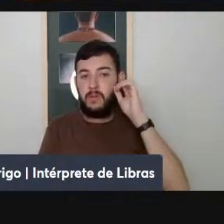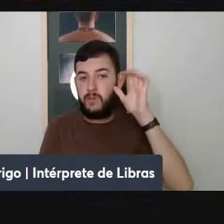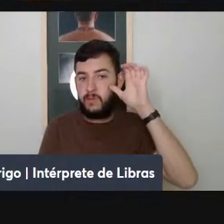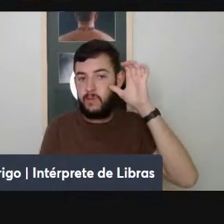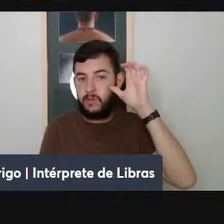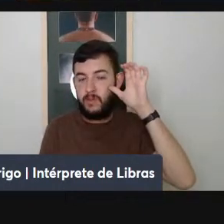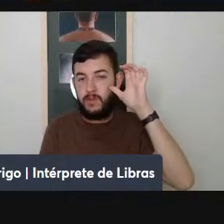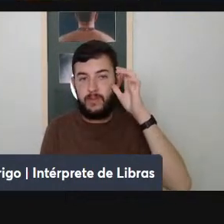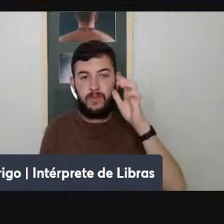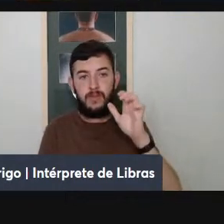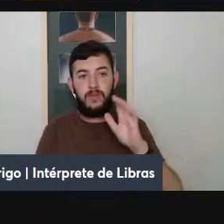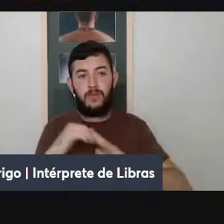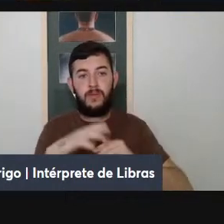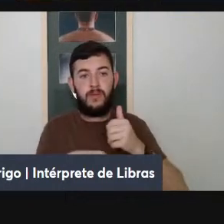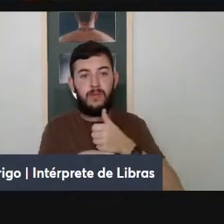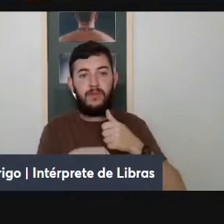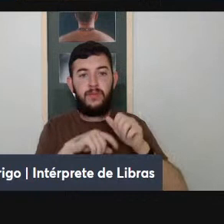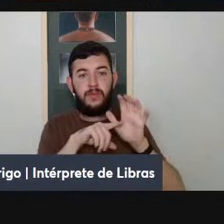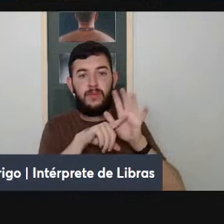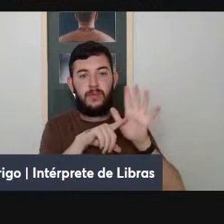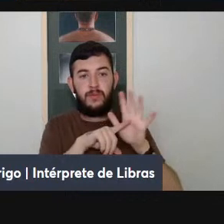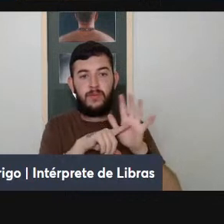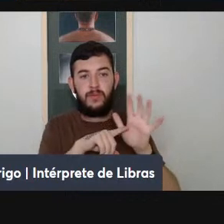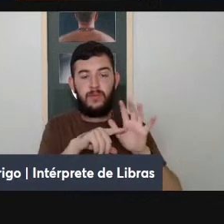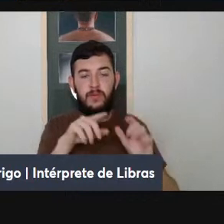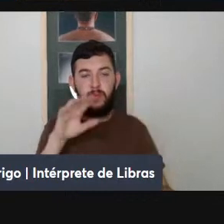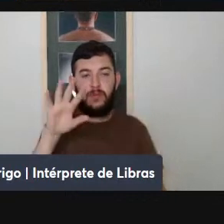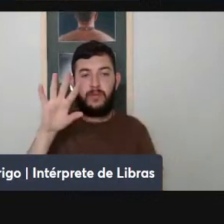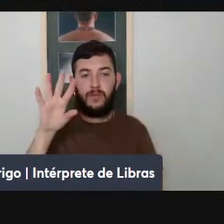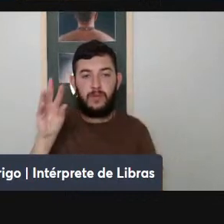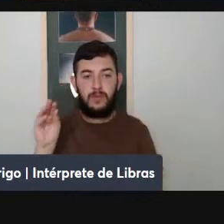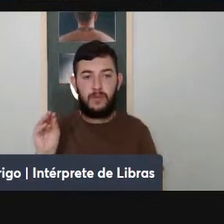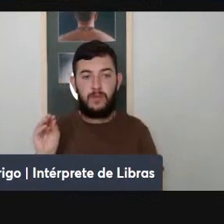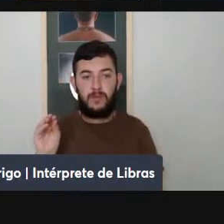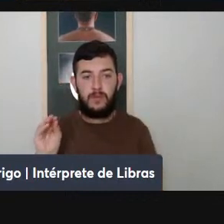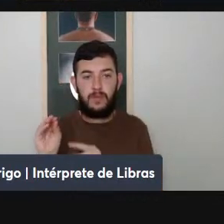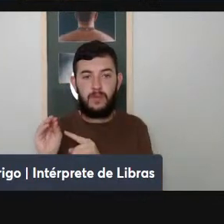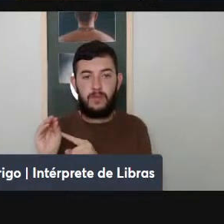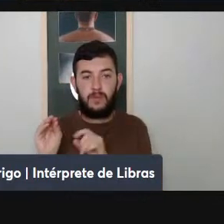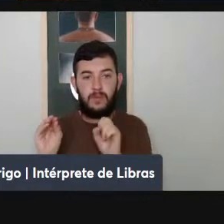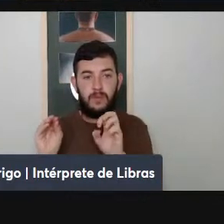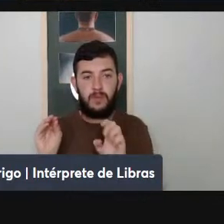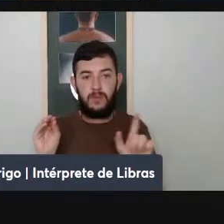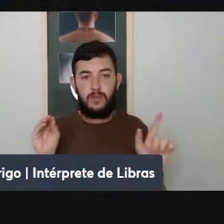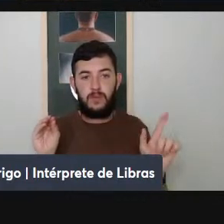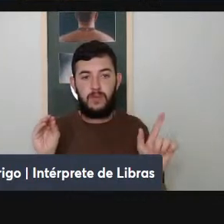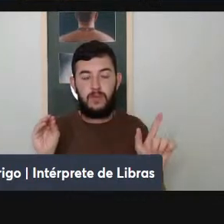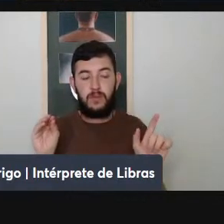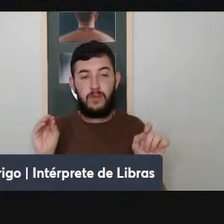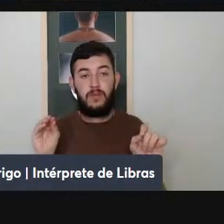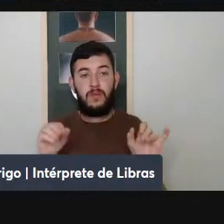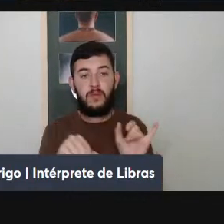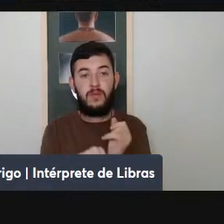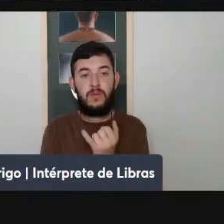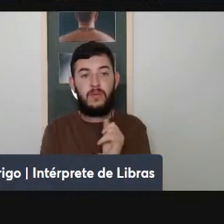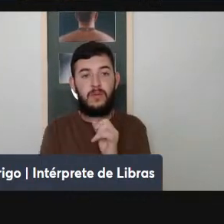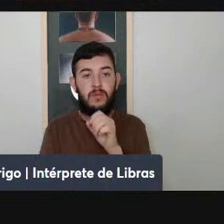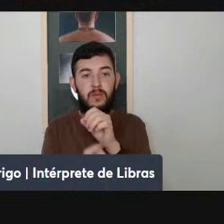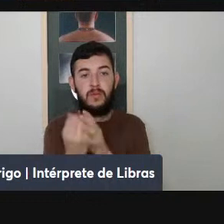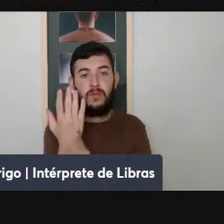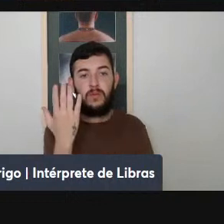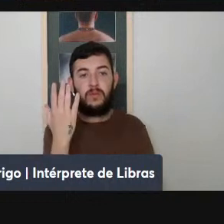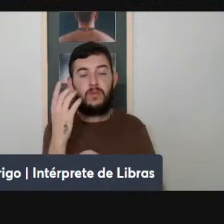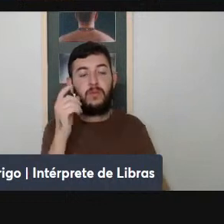pesquisadores, por exemplo, da África do Sul, estavam estabelecendo acerca disso, que seria,